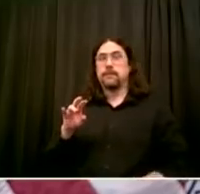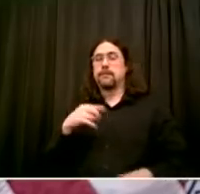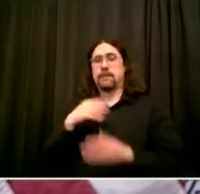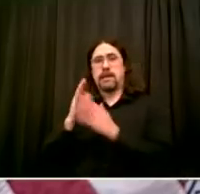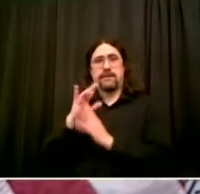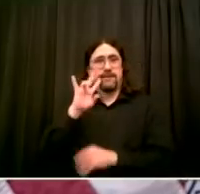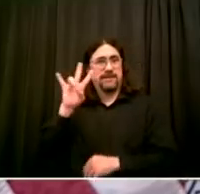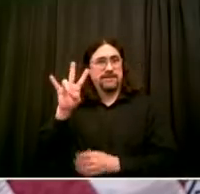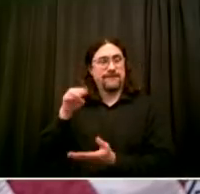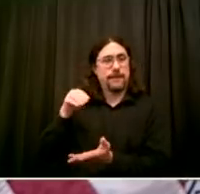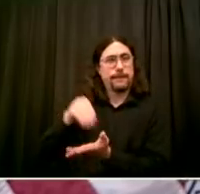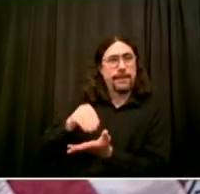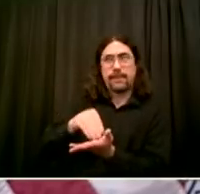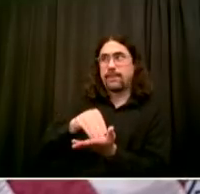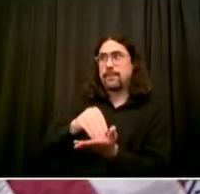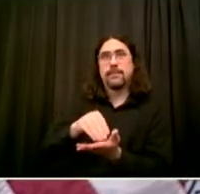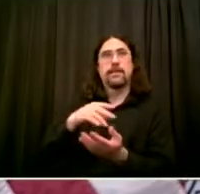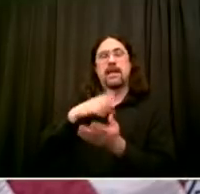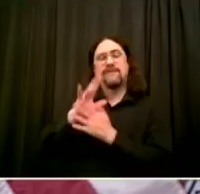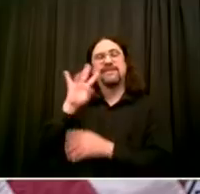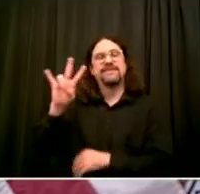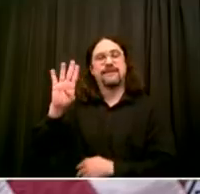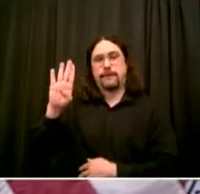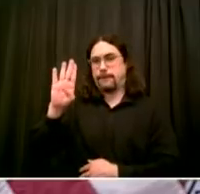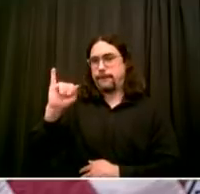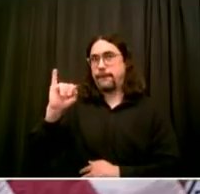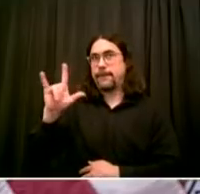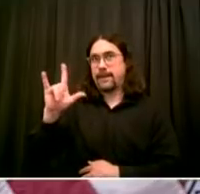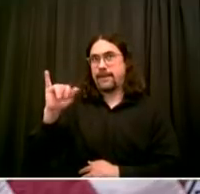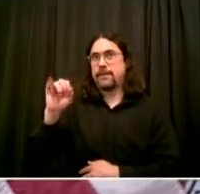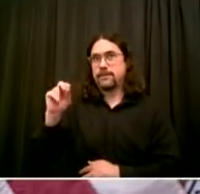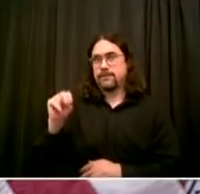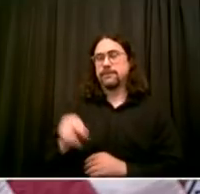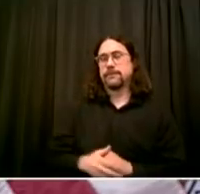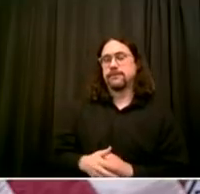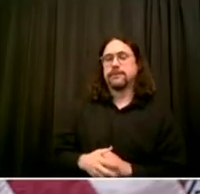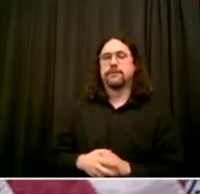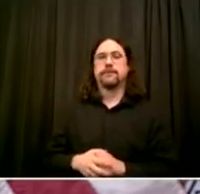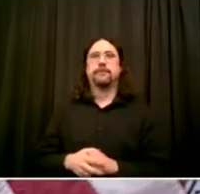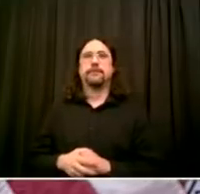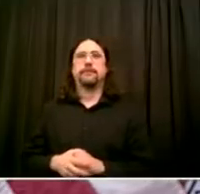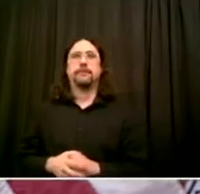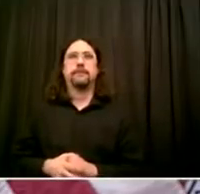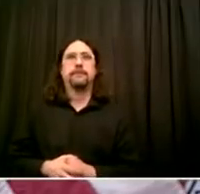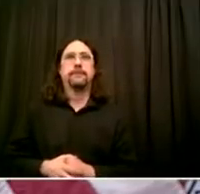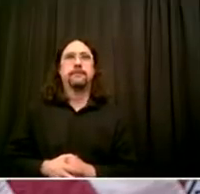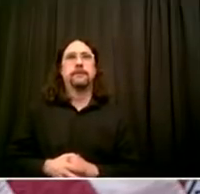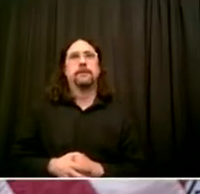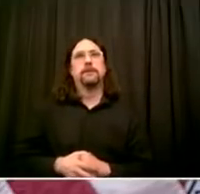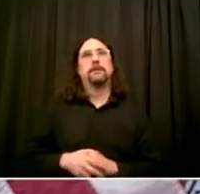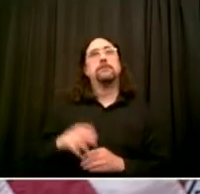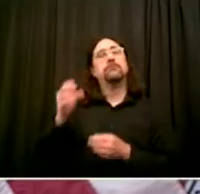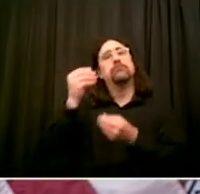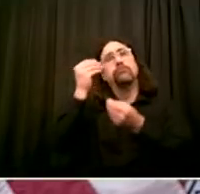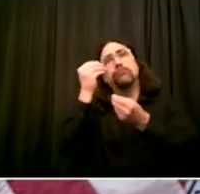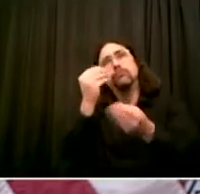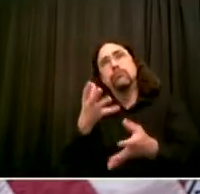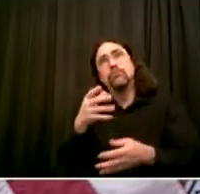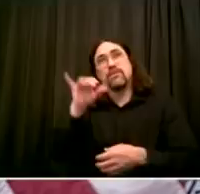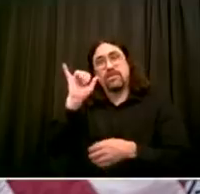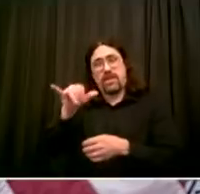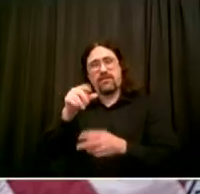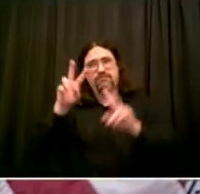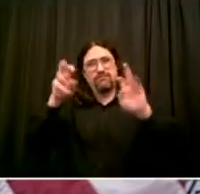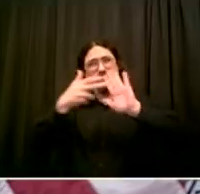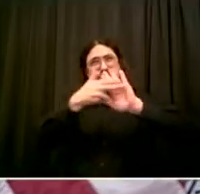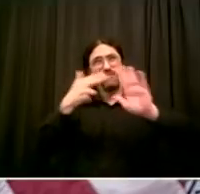the revenue recover anytime soon. So we're going to do everything we can to keep the city moving forward. But a strong recovery